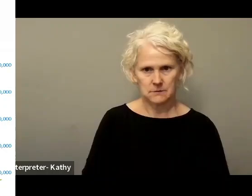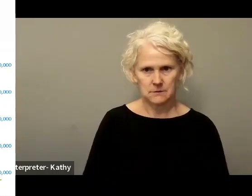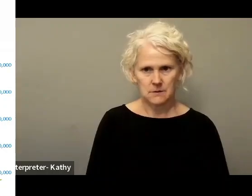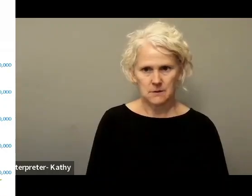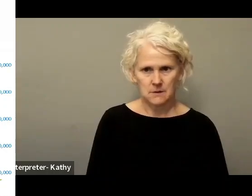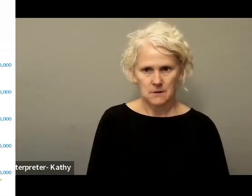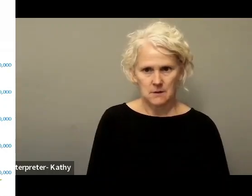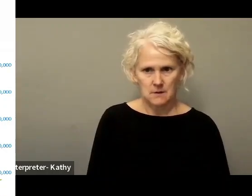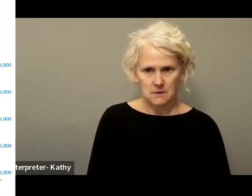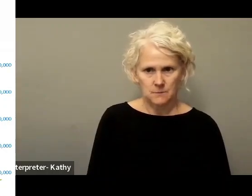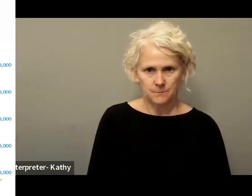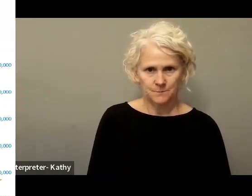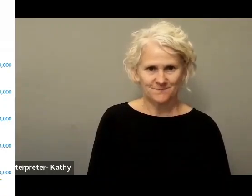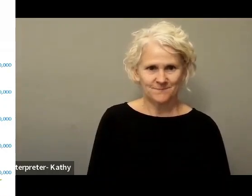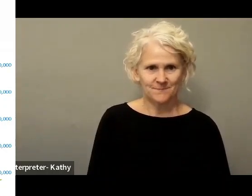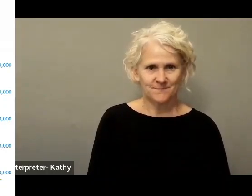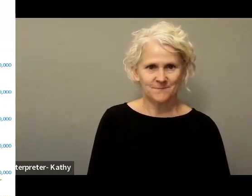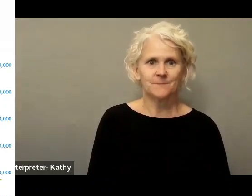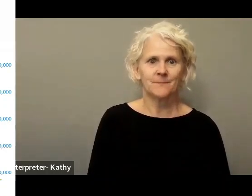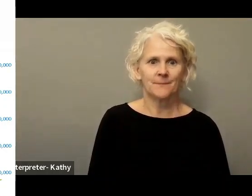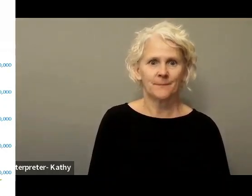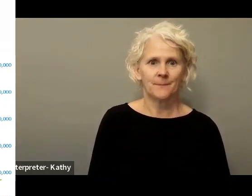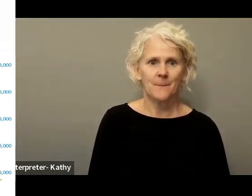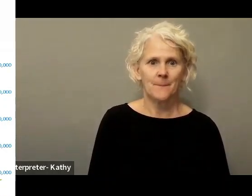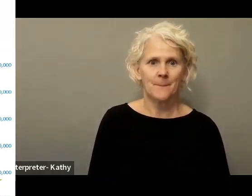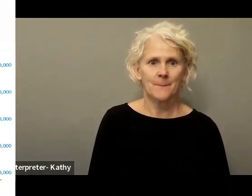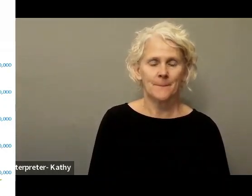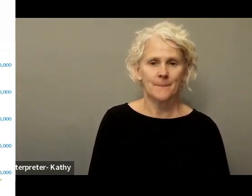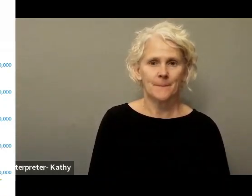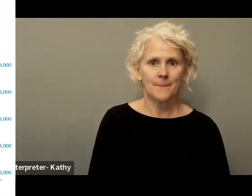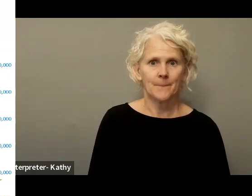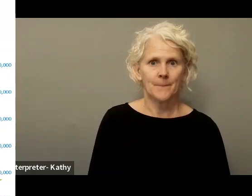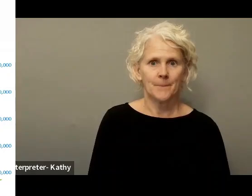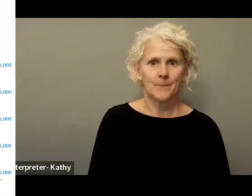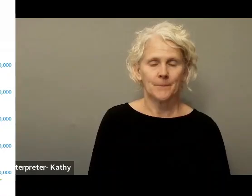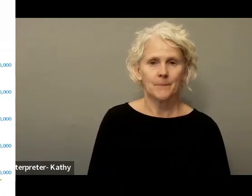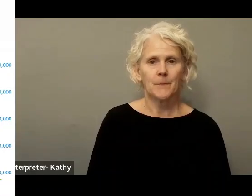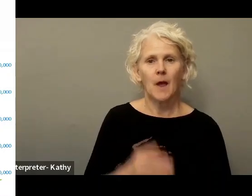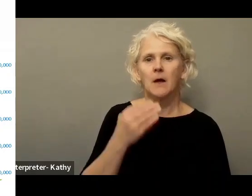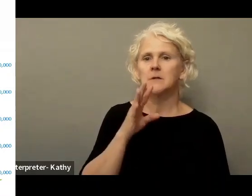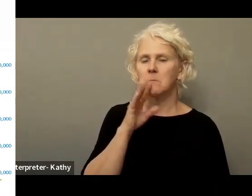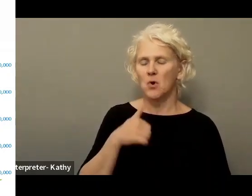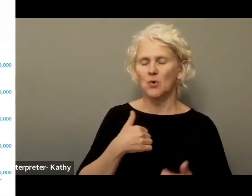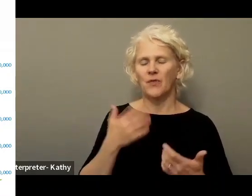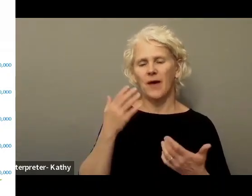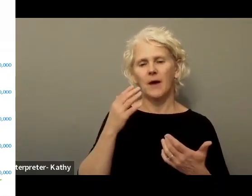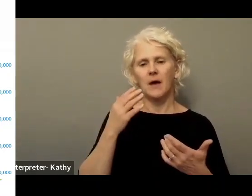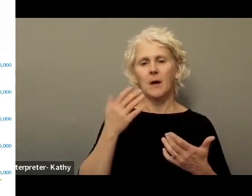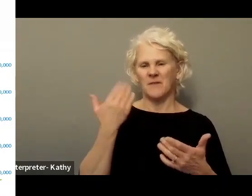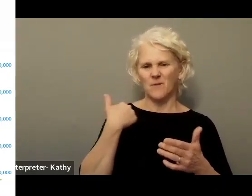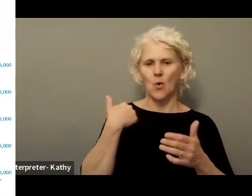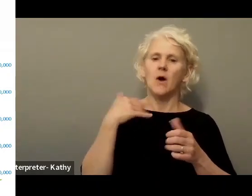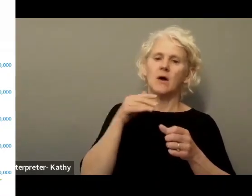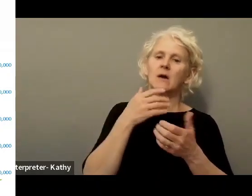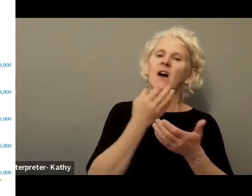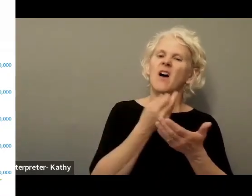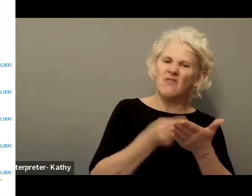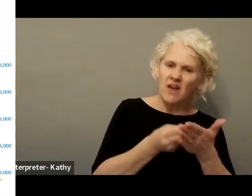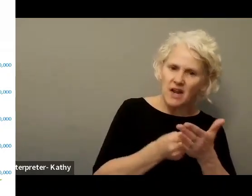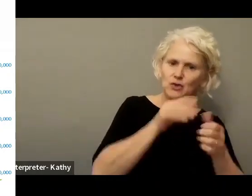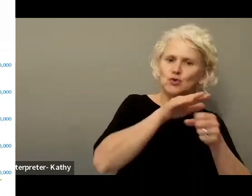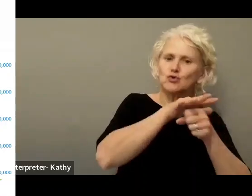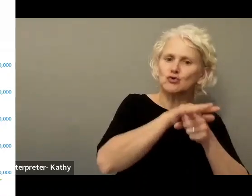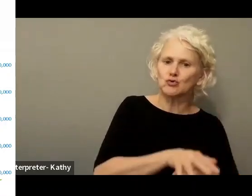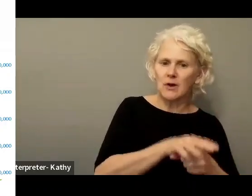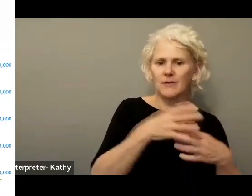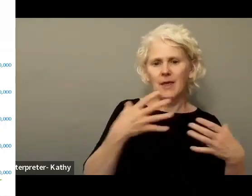Now, I talked before about, that because of financial stress that a lot of the healthcare industry